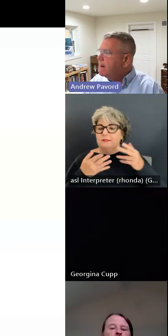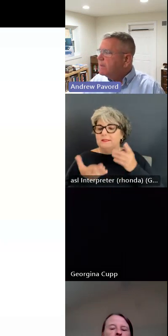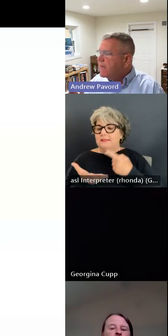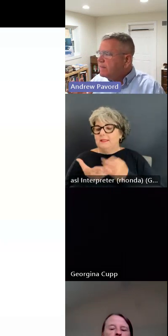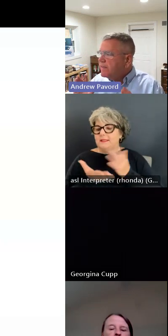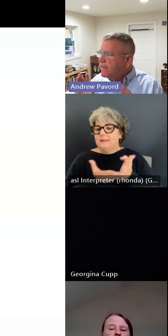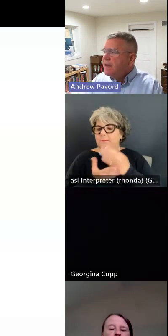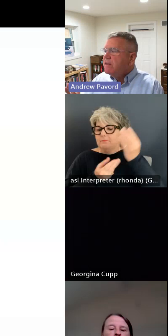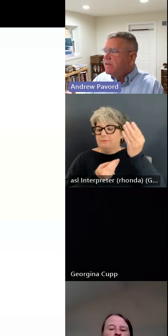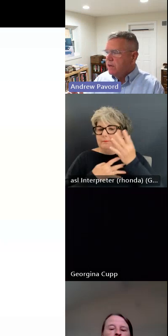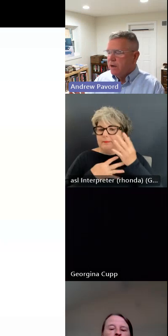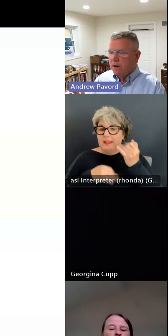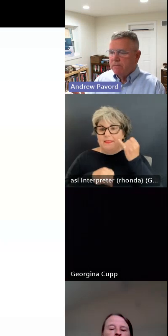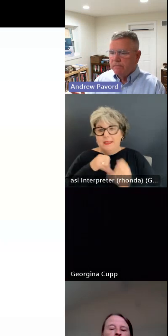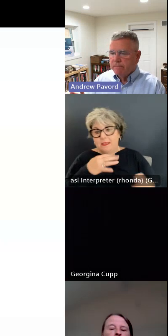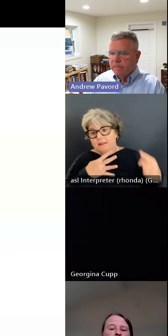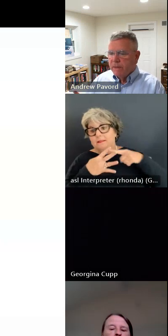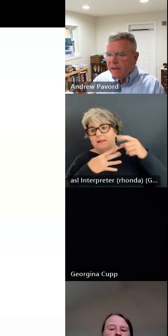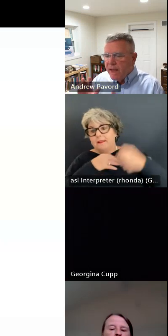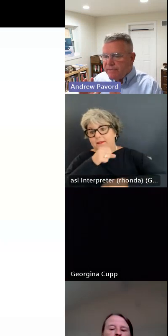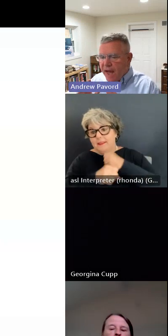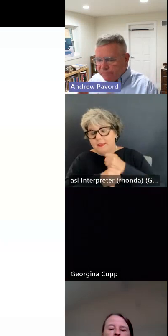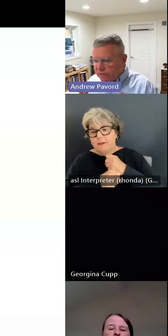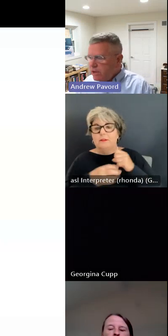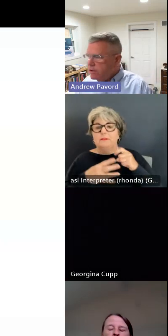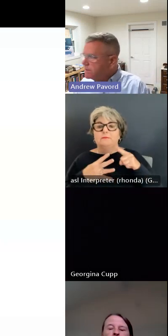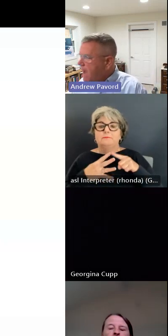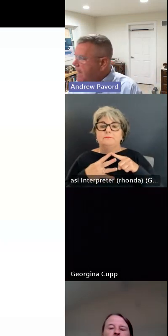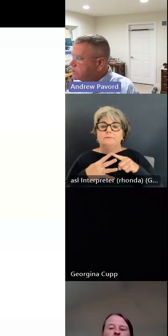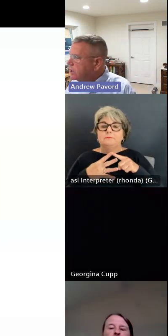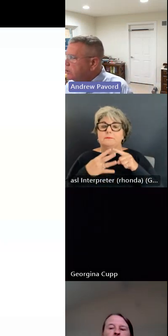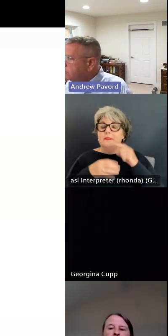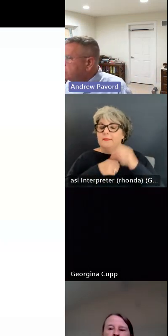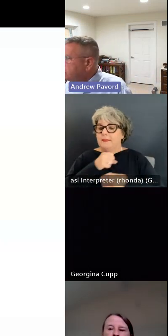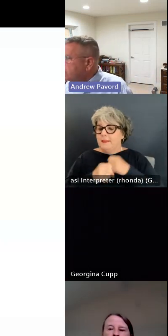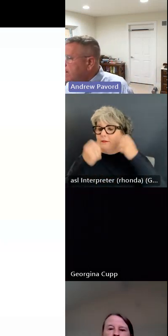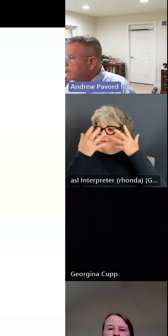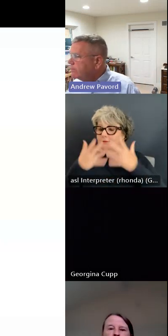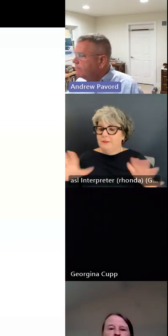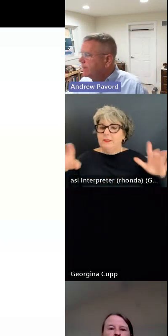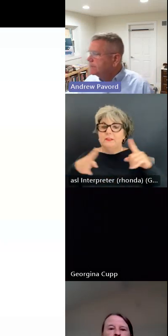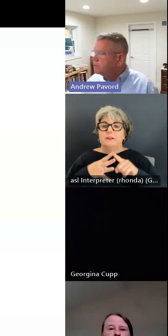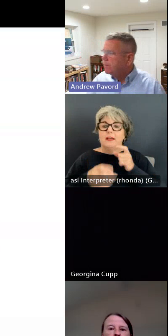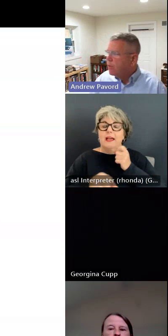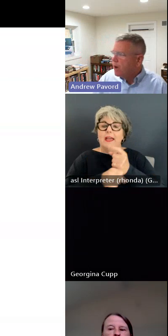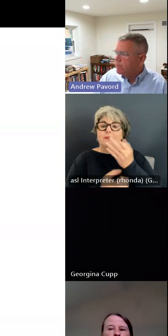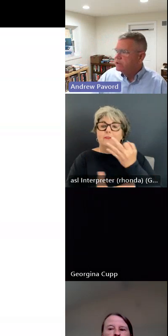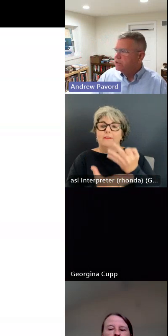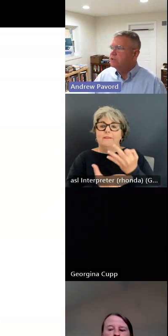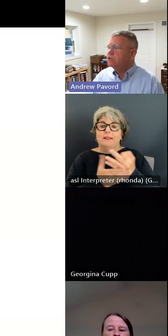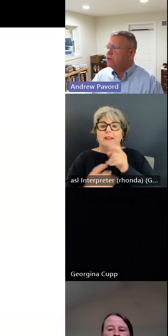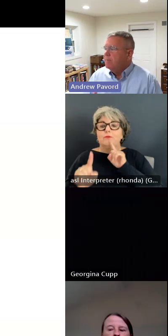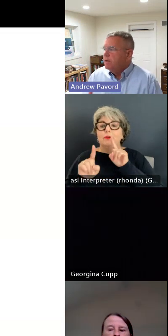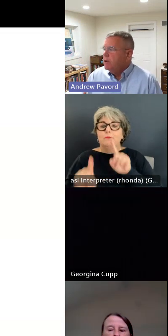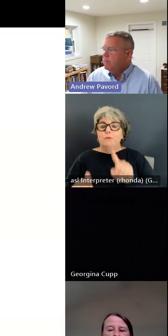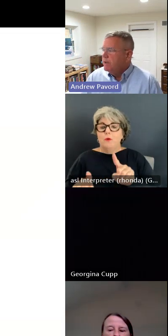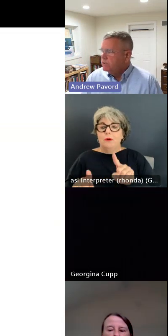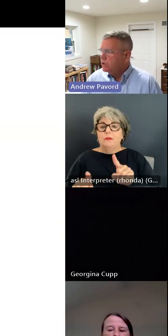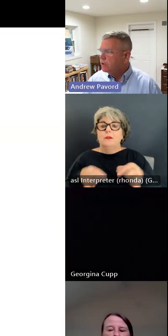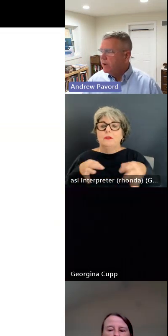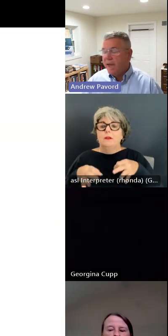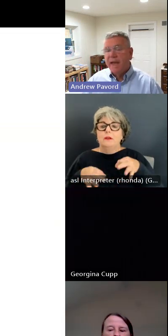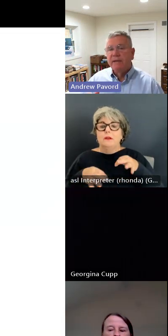class. But then at the end of the year, after the year's passed, you do your annual financial report, which is described